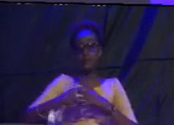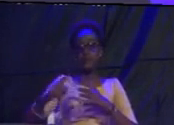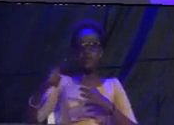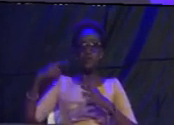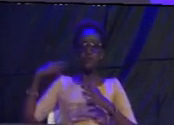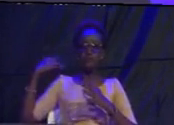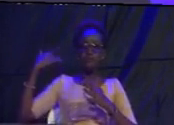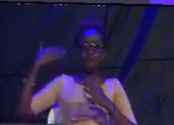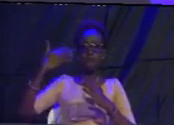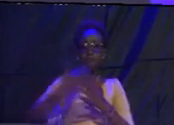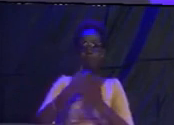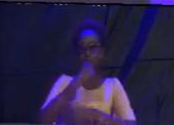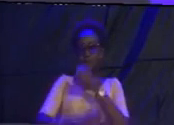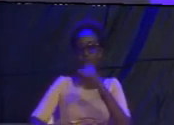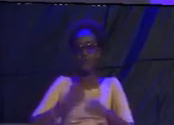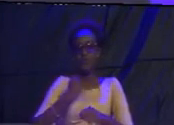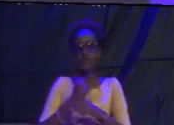achieve.